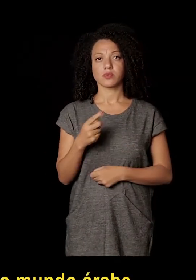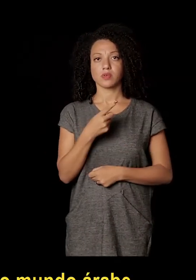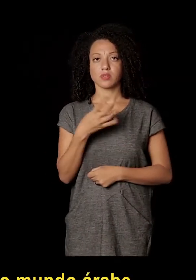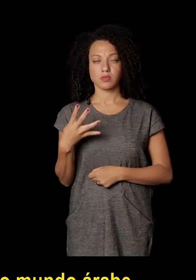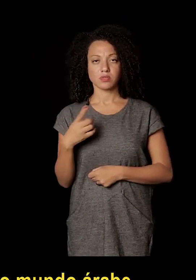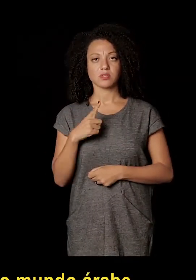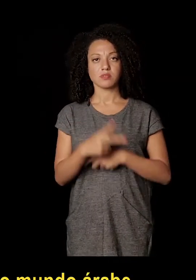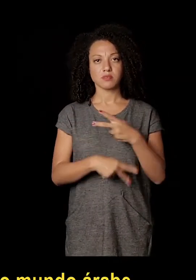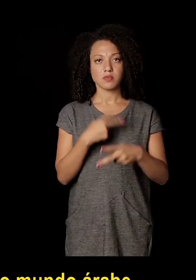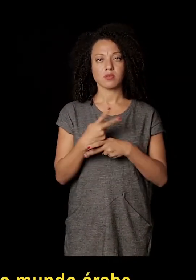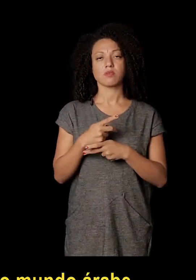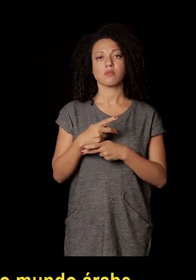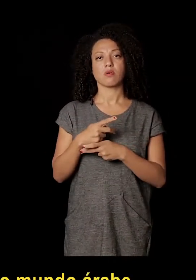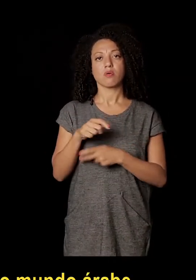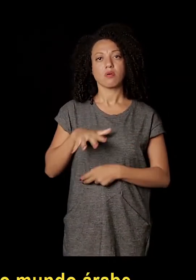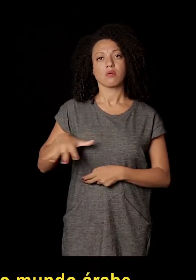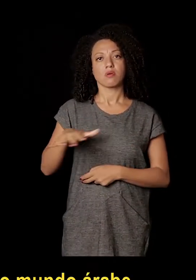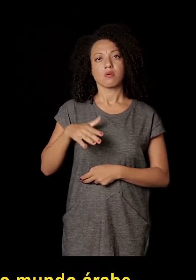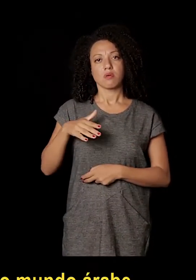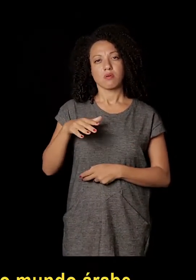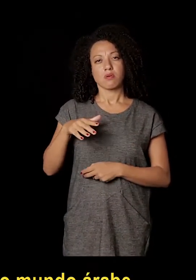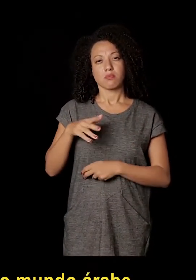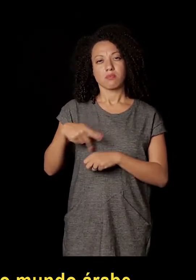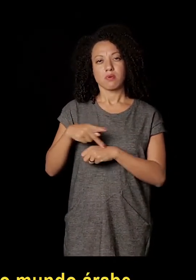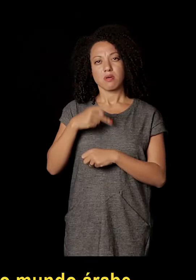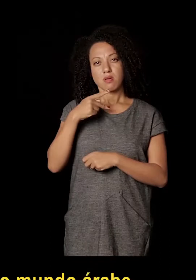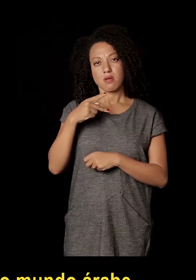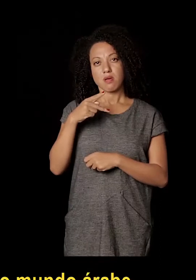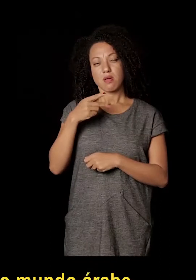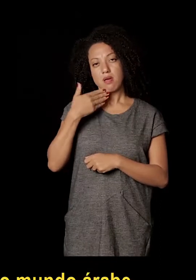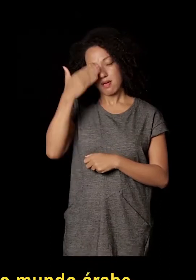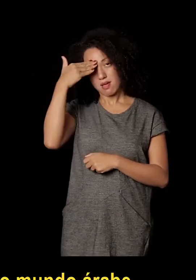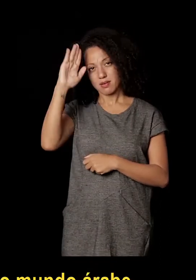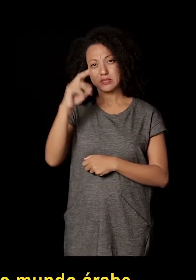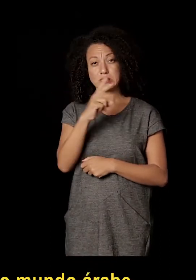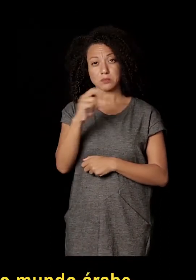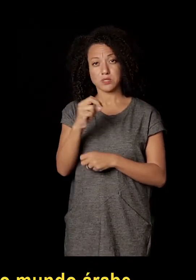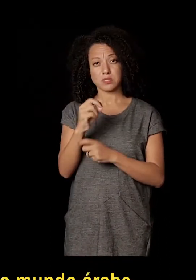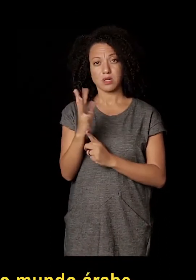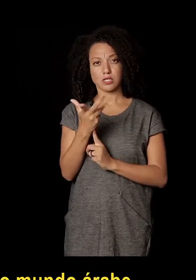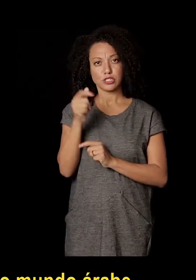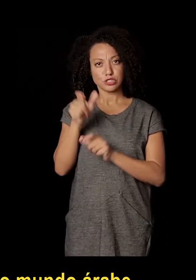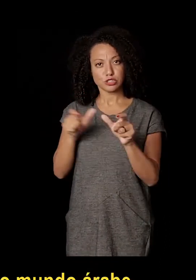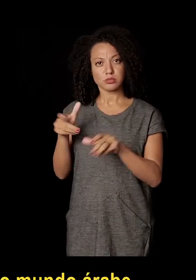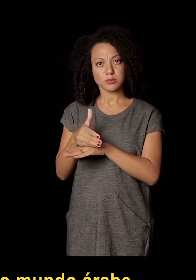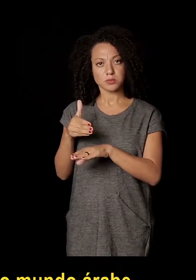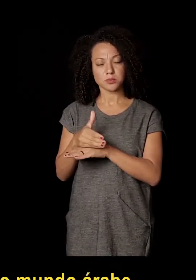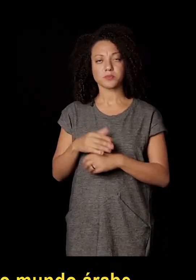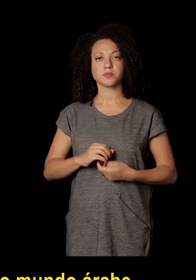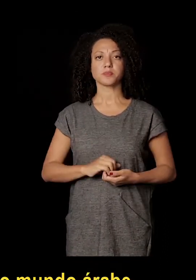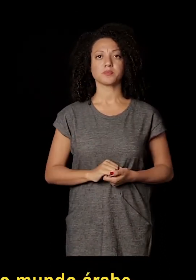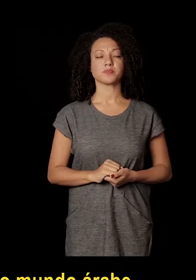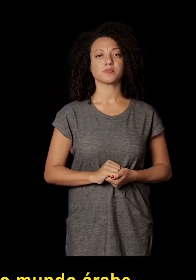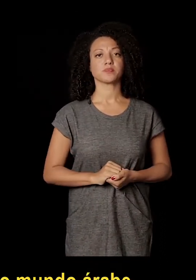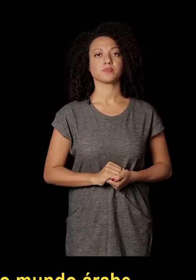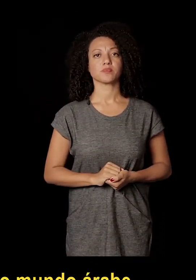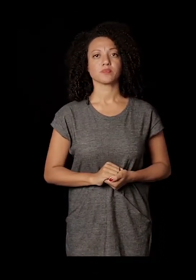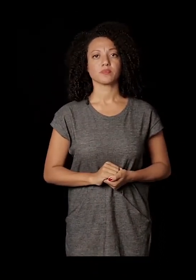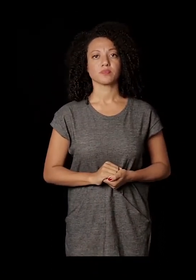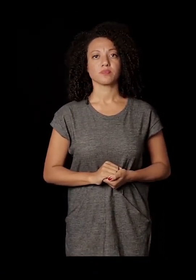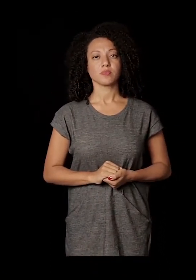The 2014 biennial was on work from the Arab world, 50 artists from the Arab